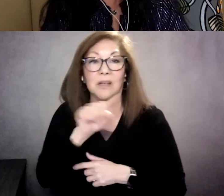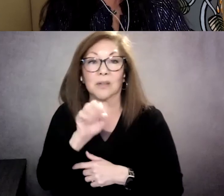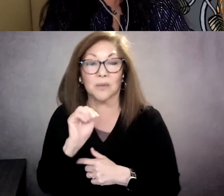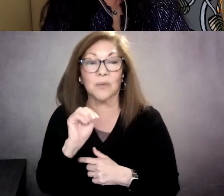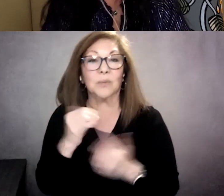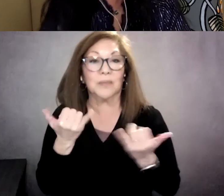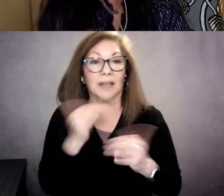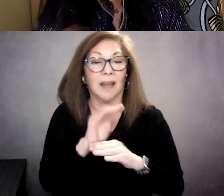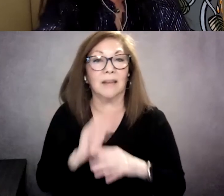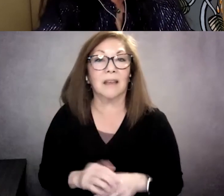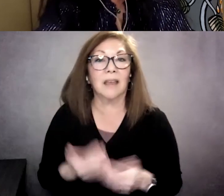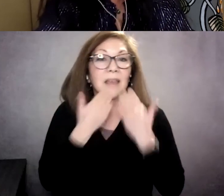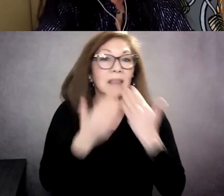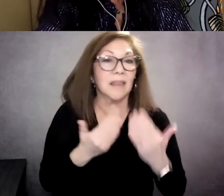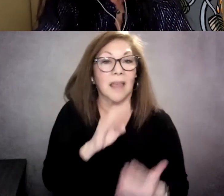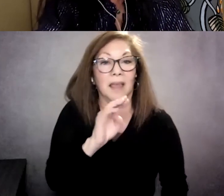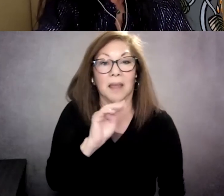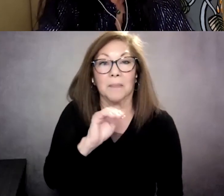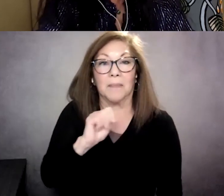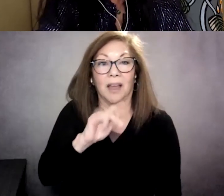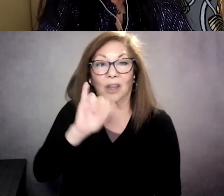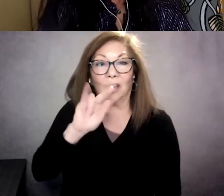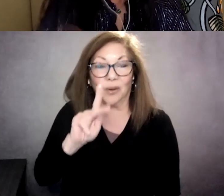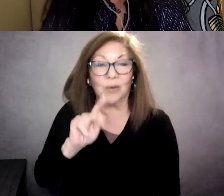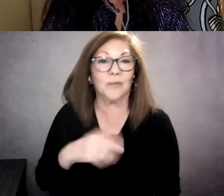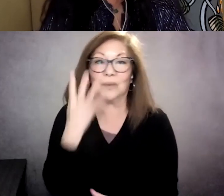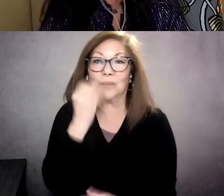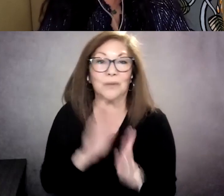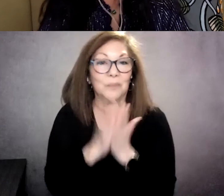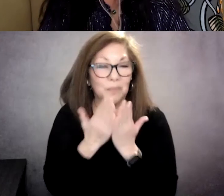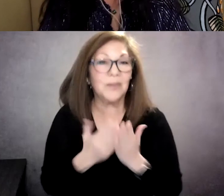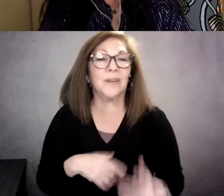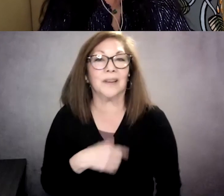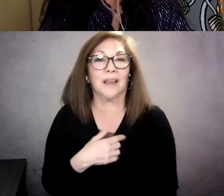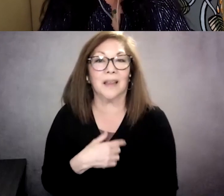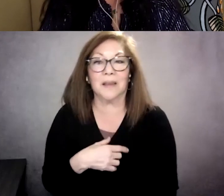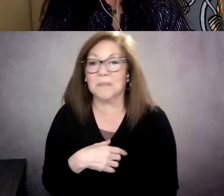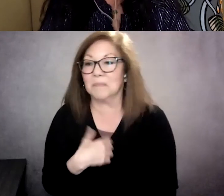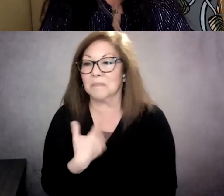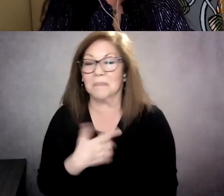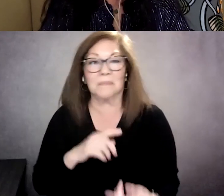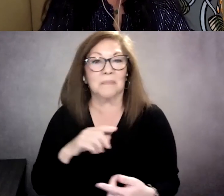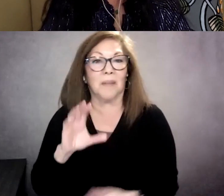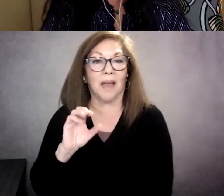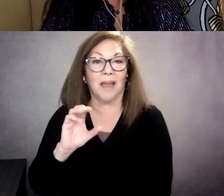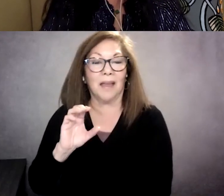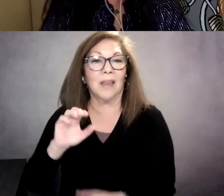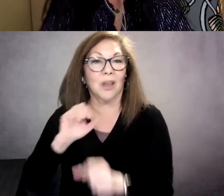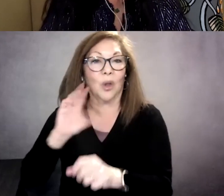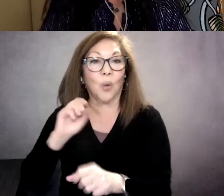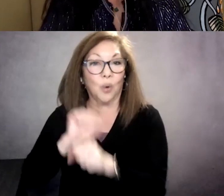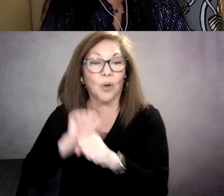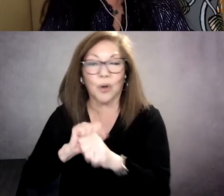evening, to thank Mayukh for this beautiful book. My colleague just put a bunch of links in the chat. Please